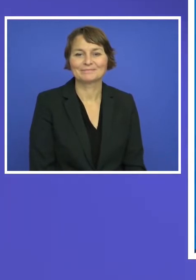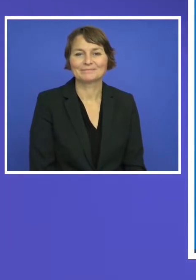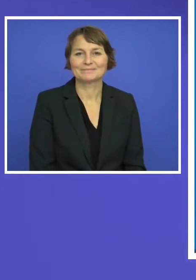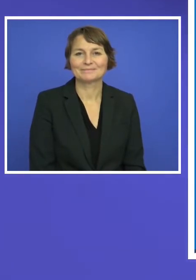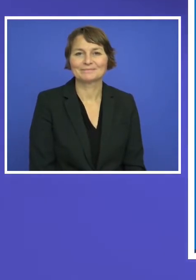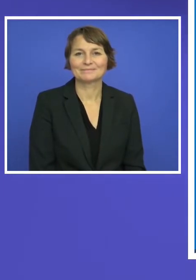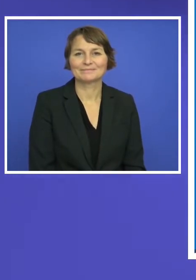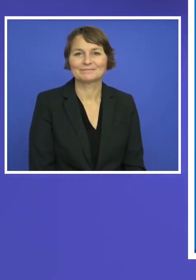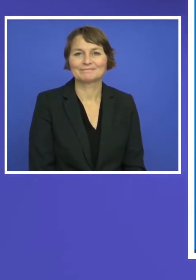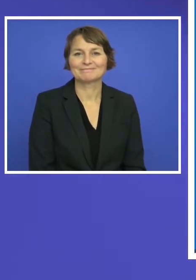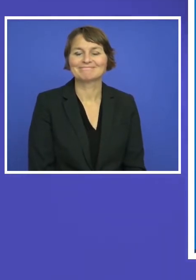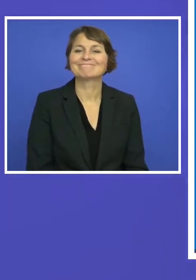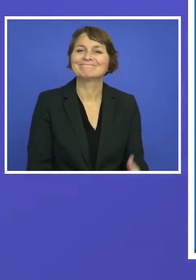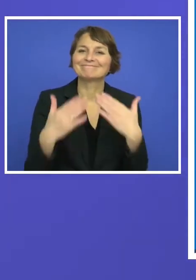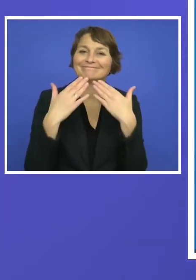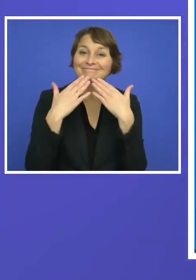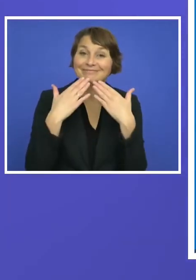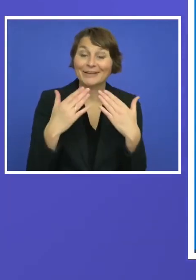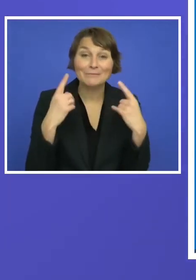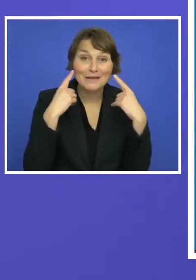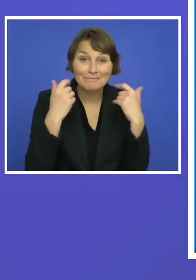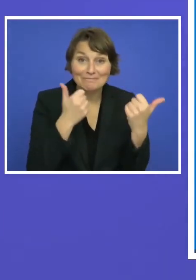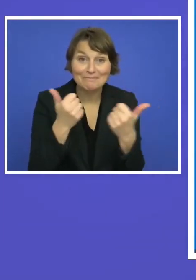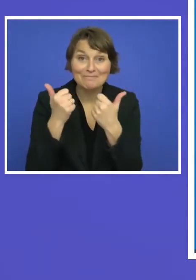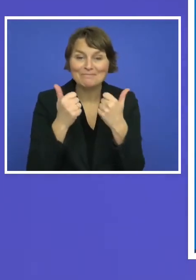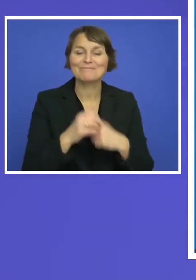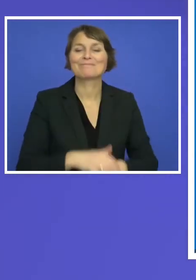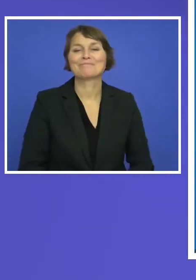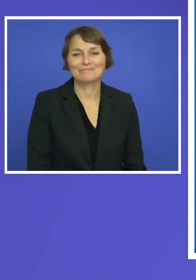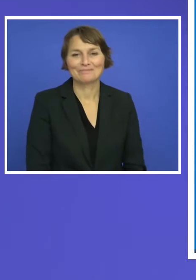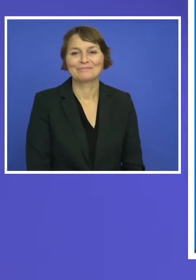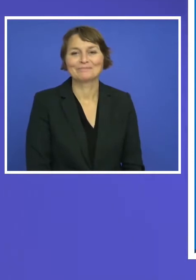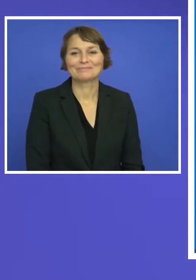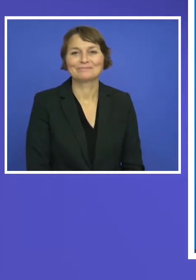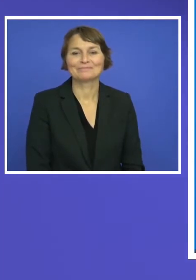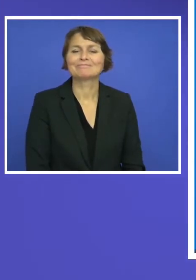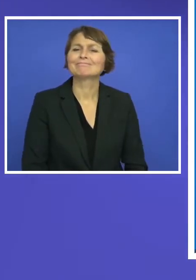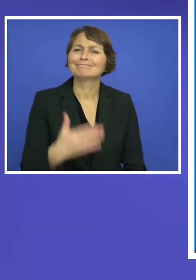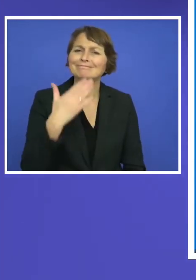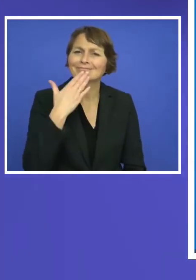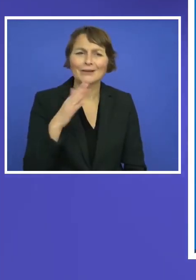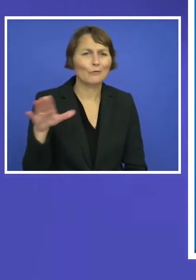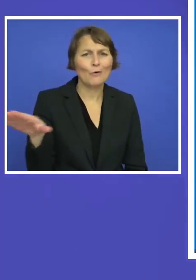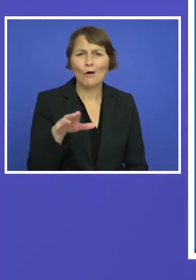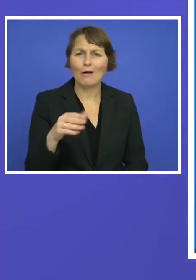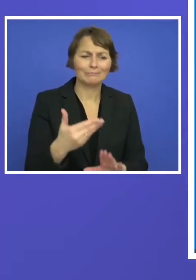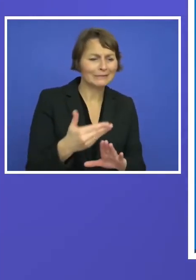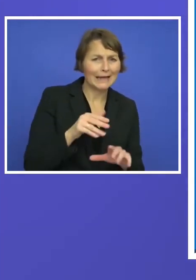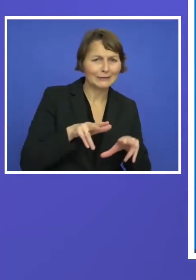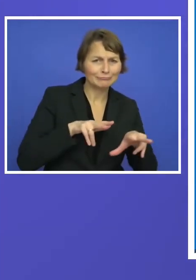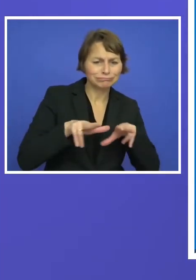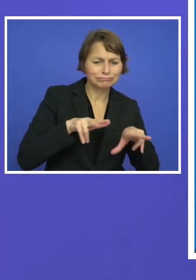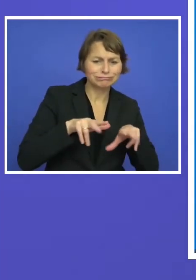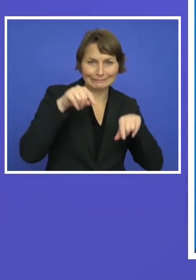Thank you, Rupa. Do you hear me? Thank you very much to all the organizers for this